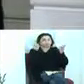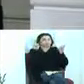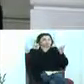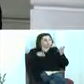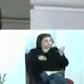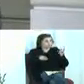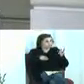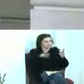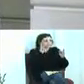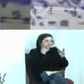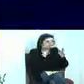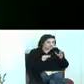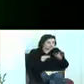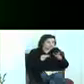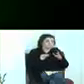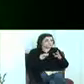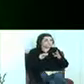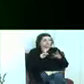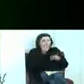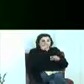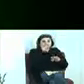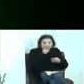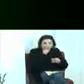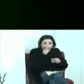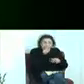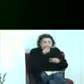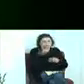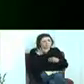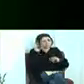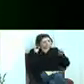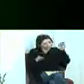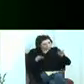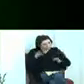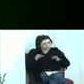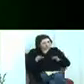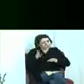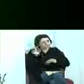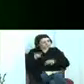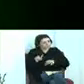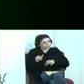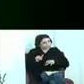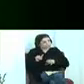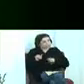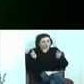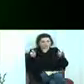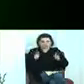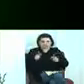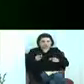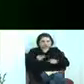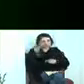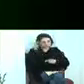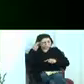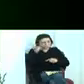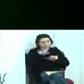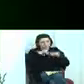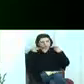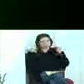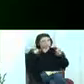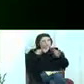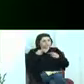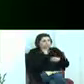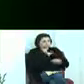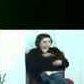be tried and found guilty by the elders, high priests, and religious scholars, be killed, and